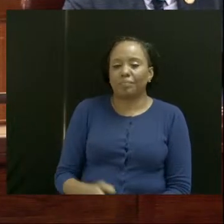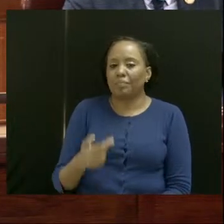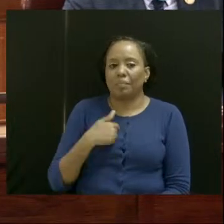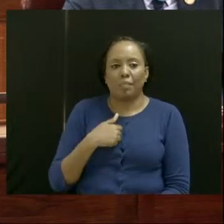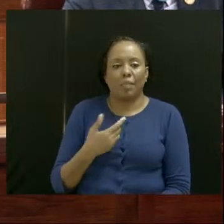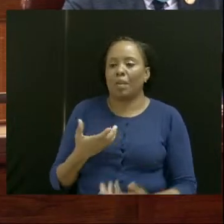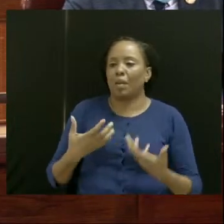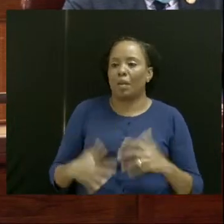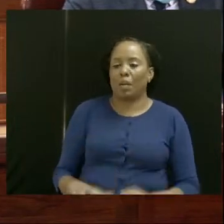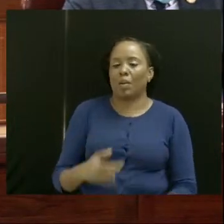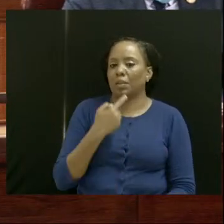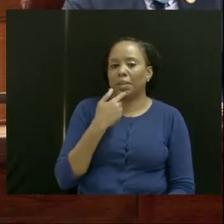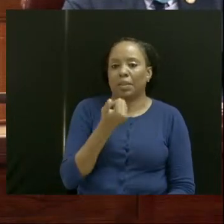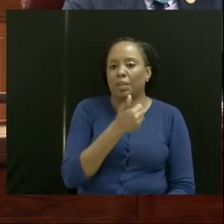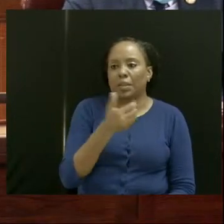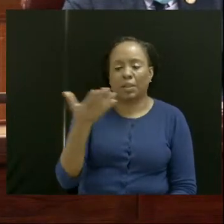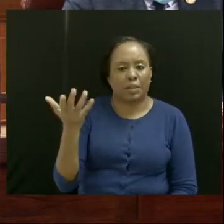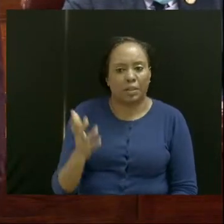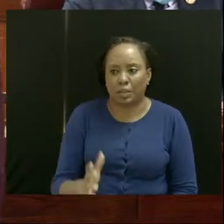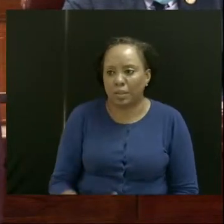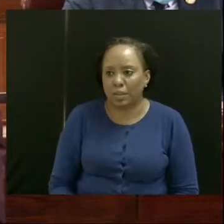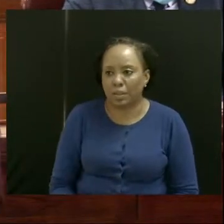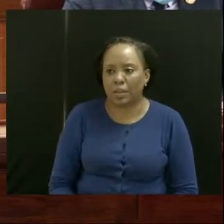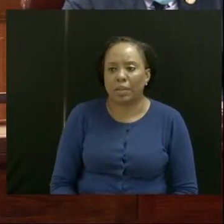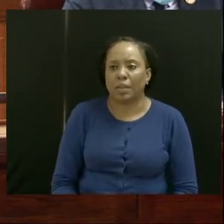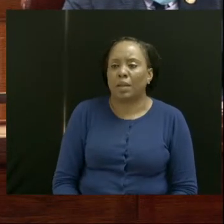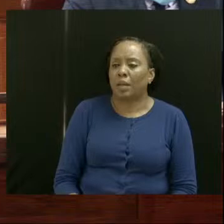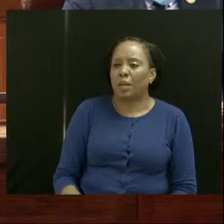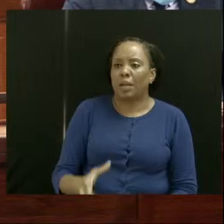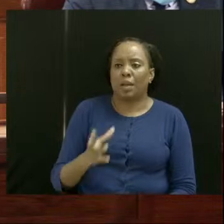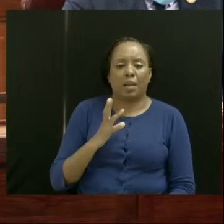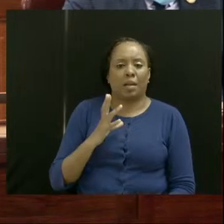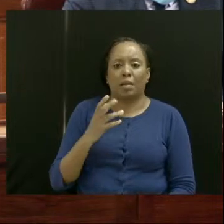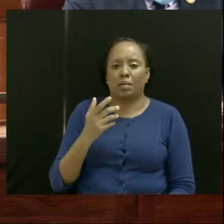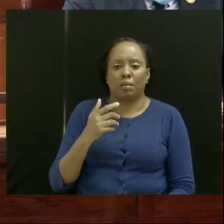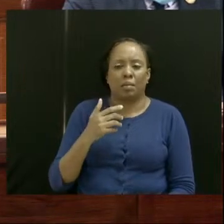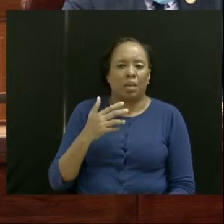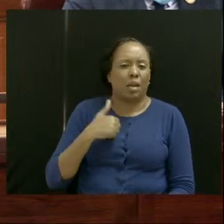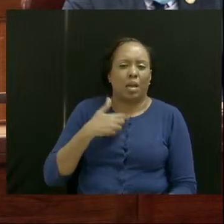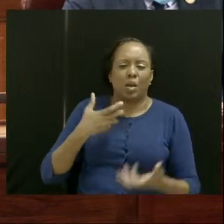anything which becomes a subject of hearsay for him.